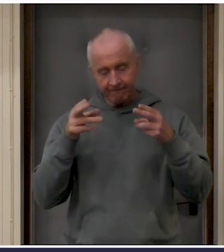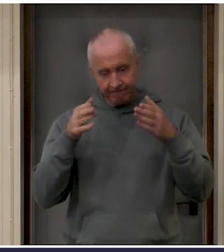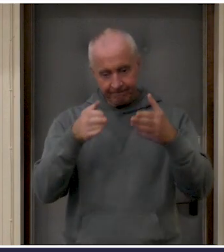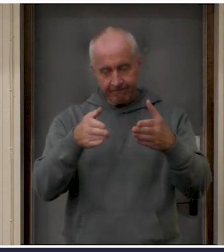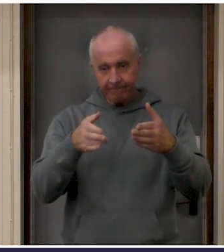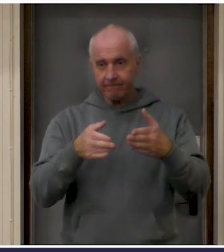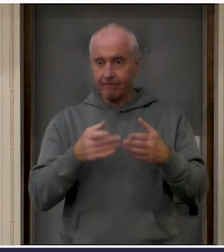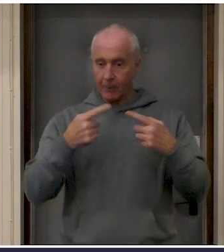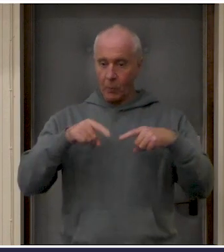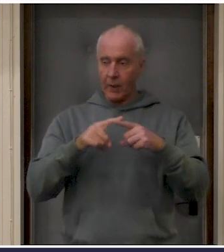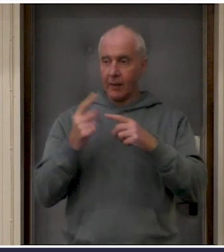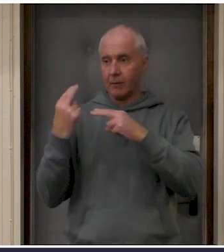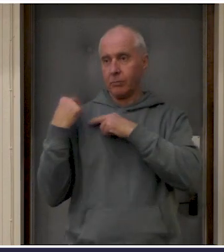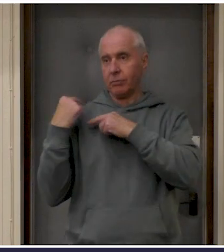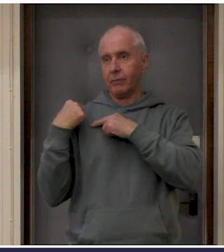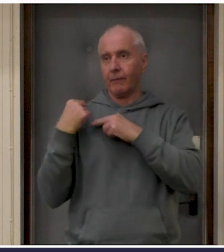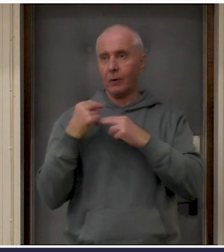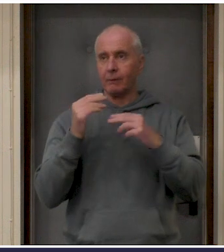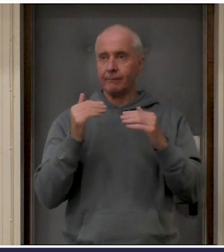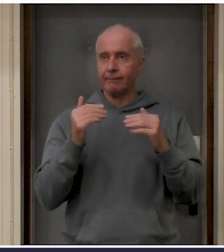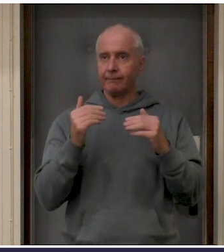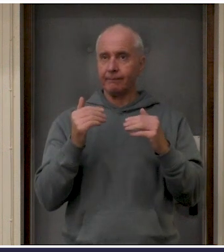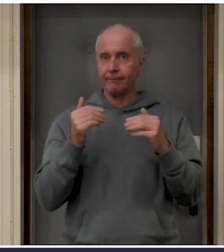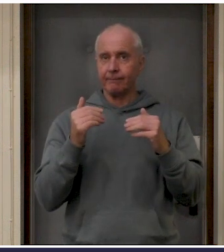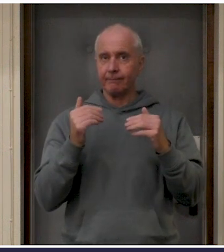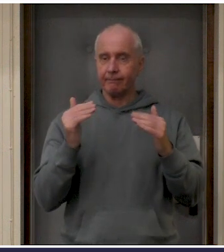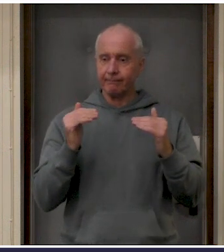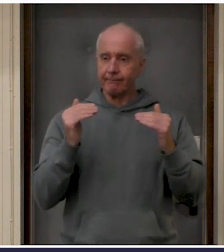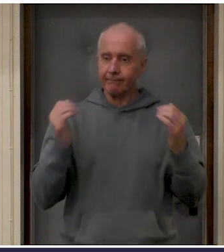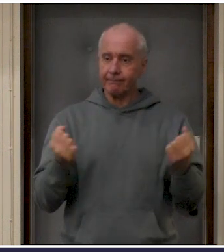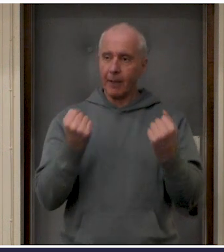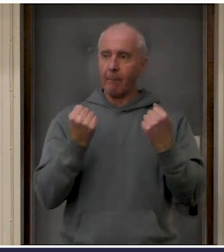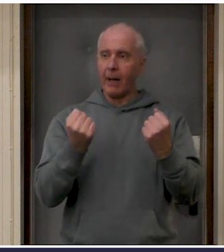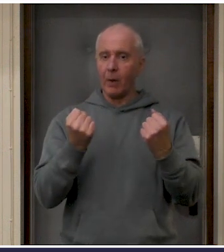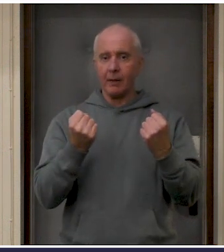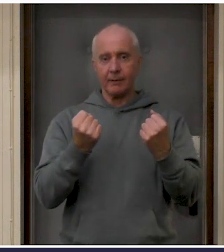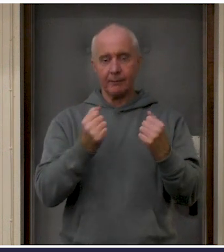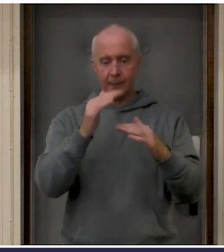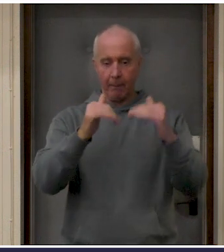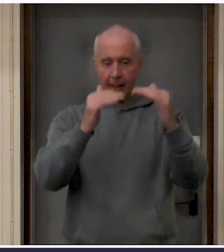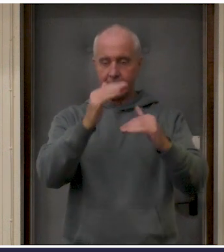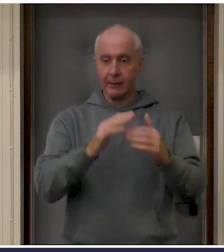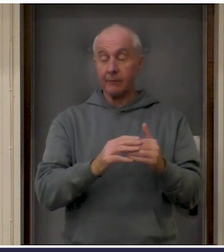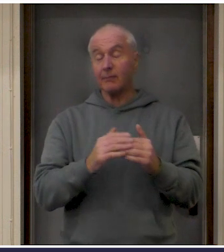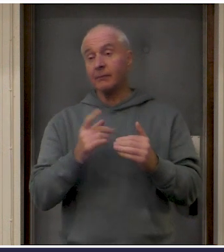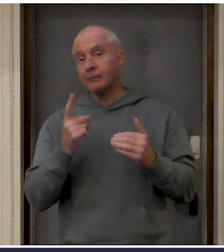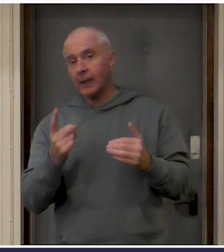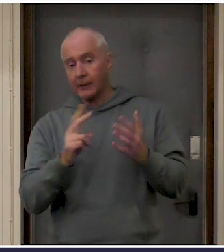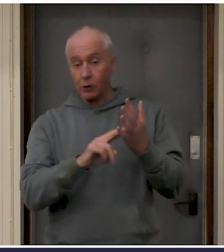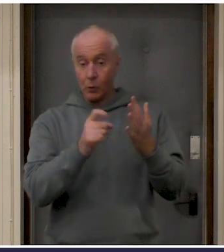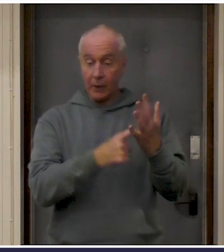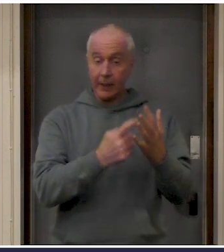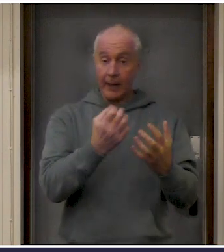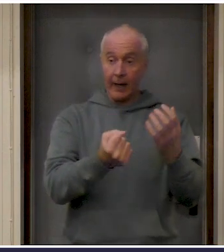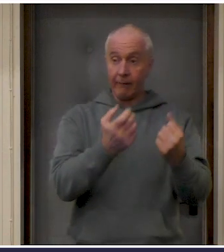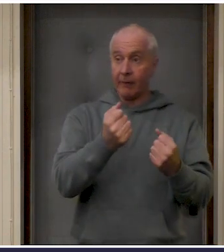technologies, we are taking responsibility for the entire power plant, not just a nuclear reactor bit. And if you look at the cost, all of the clever